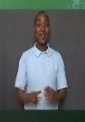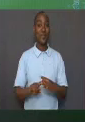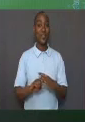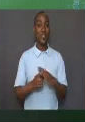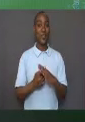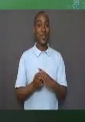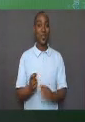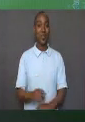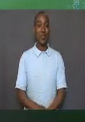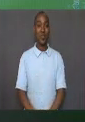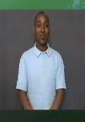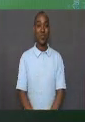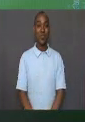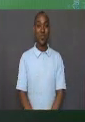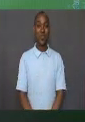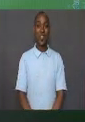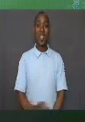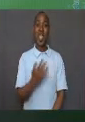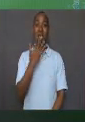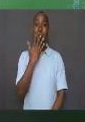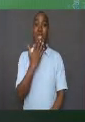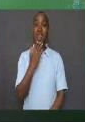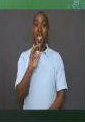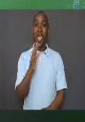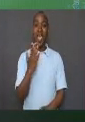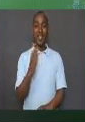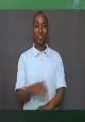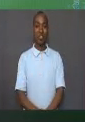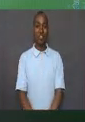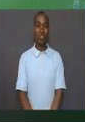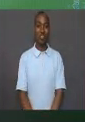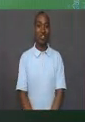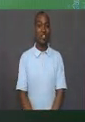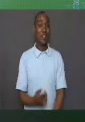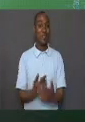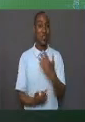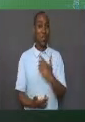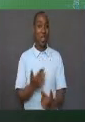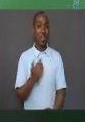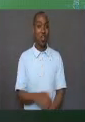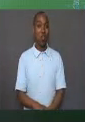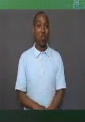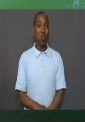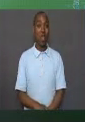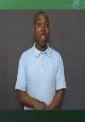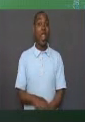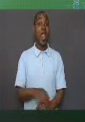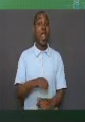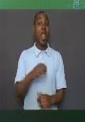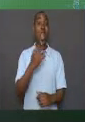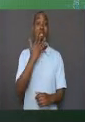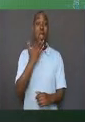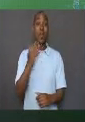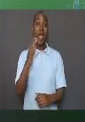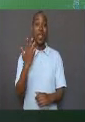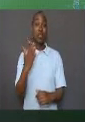by listing the blood groups, and we will discuss the compatibility between types